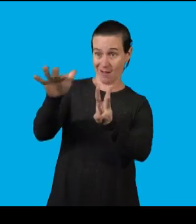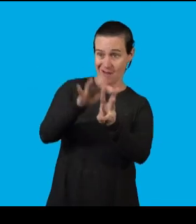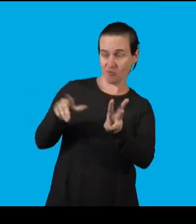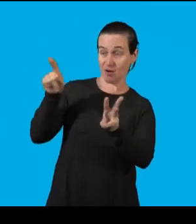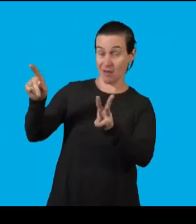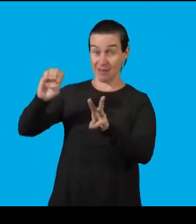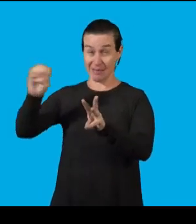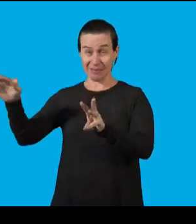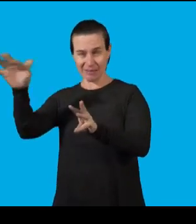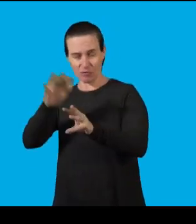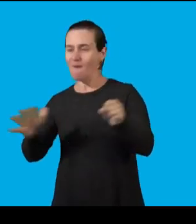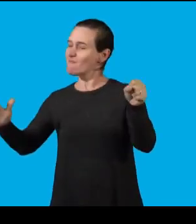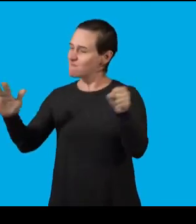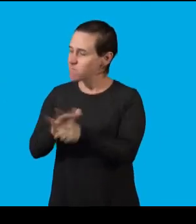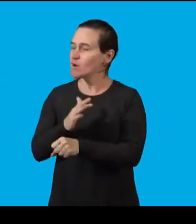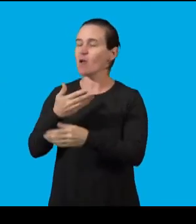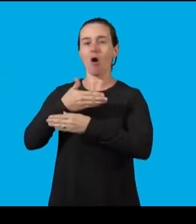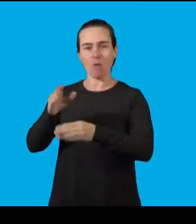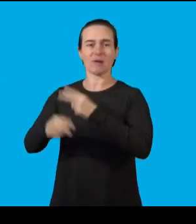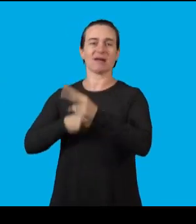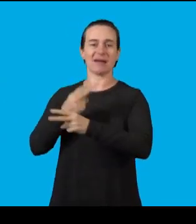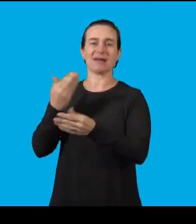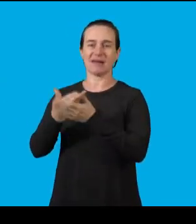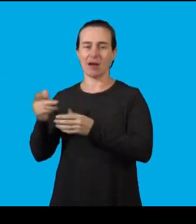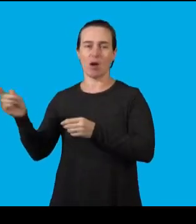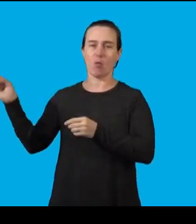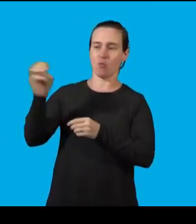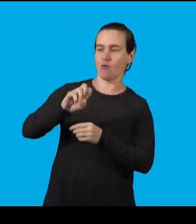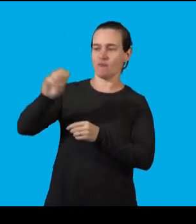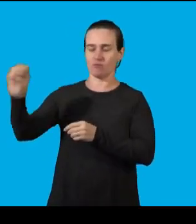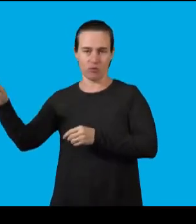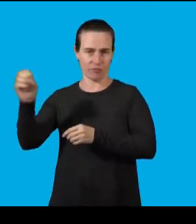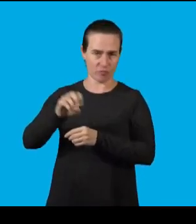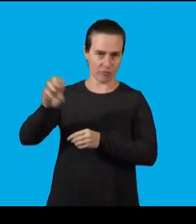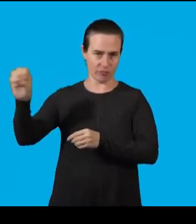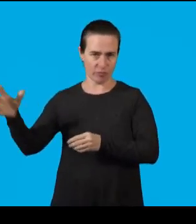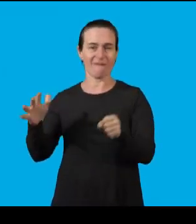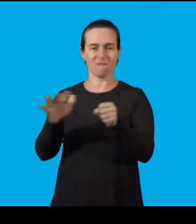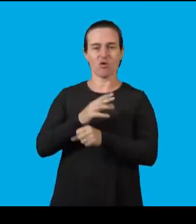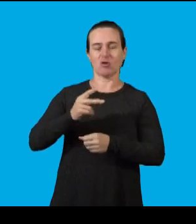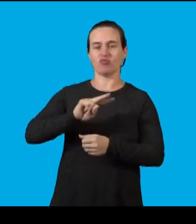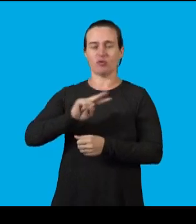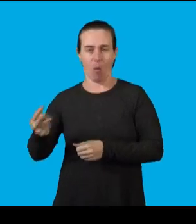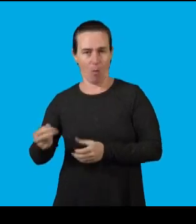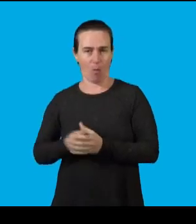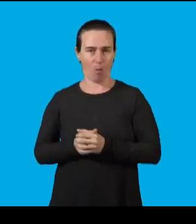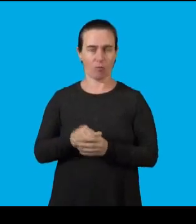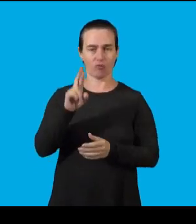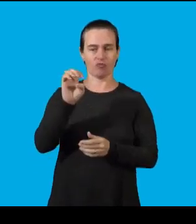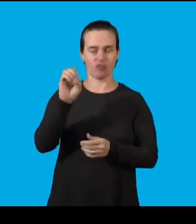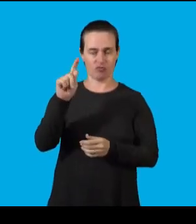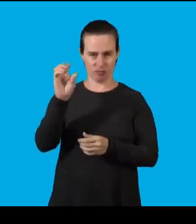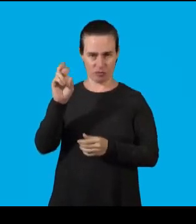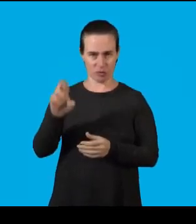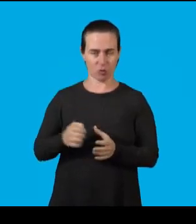restored. Very important. So don't forget to underline the important words. Now, let's look